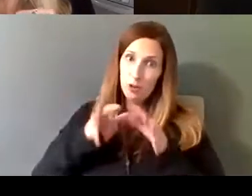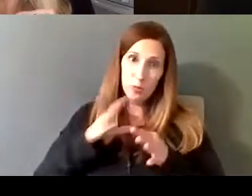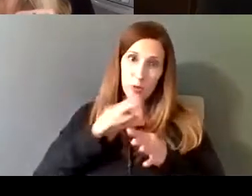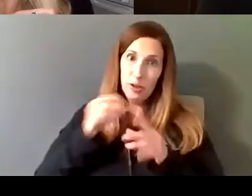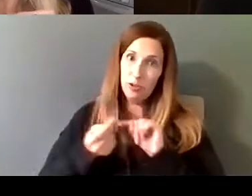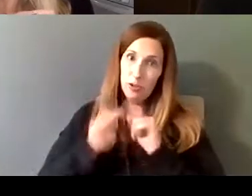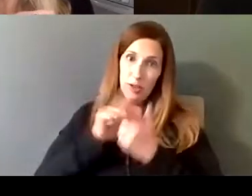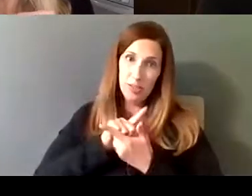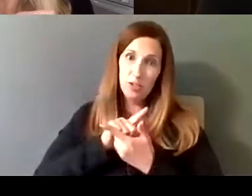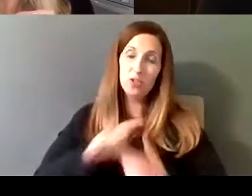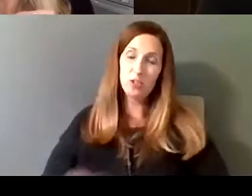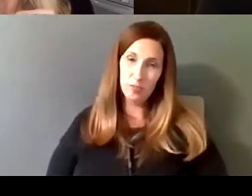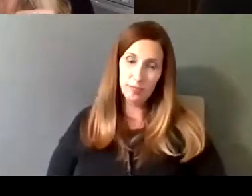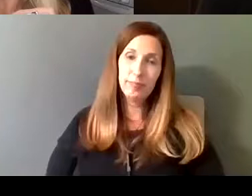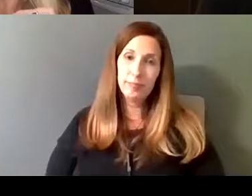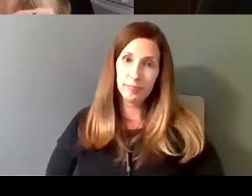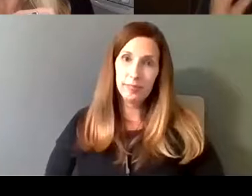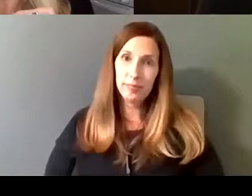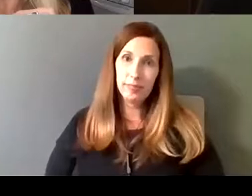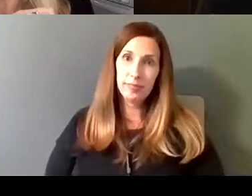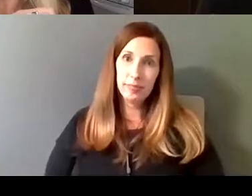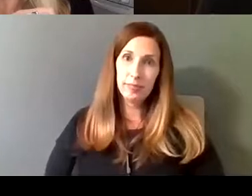translations for your